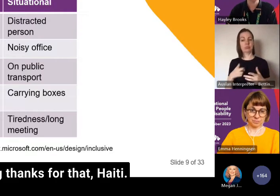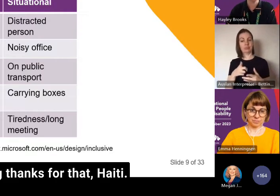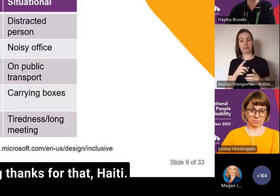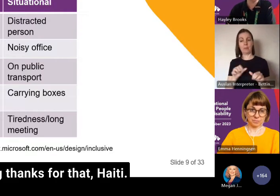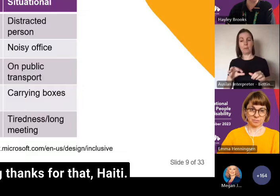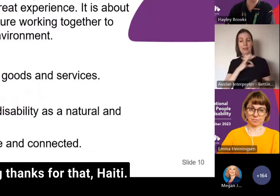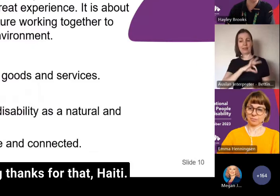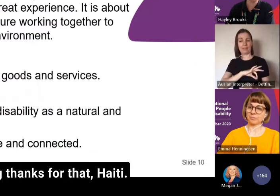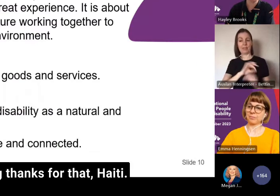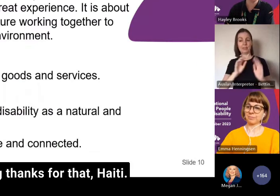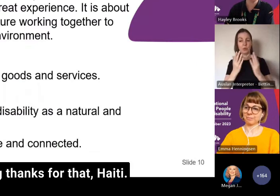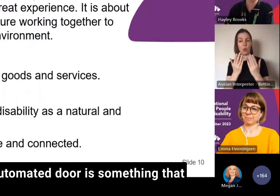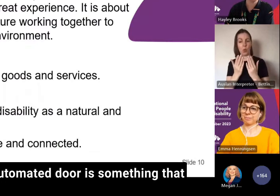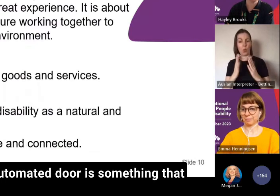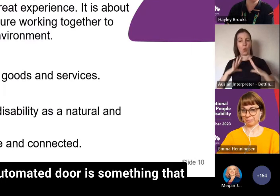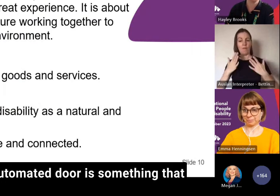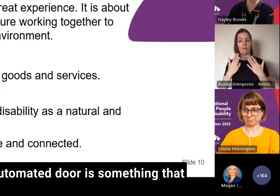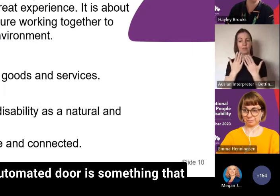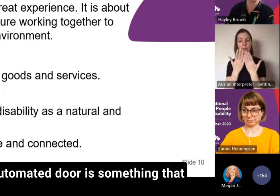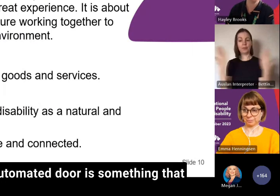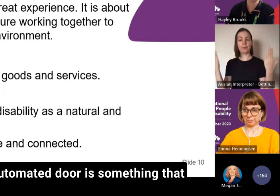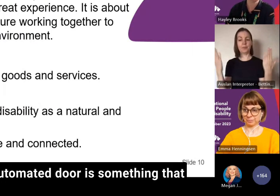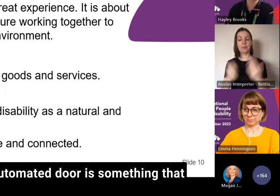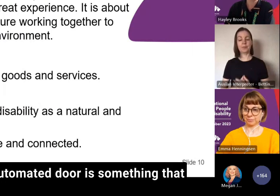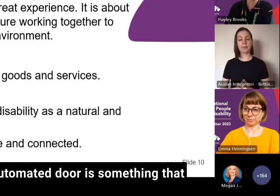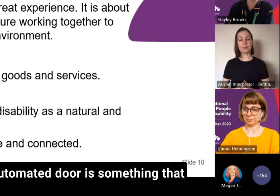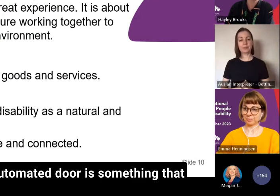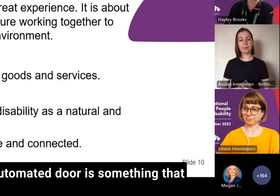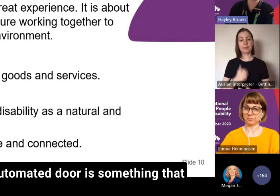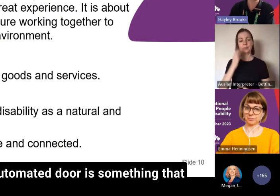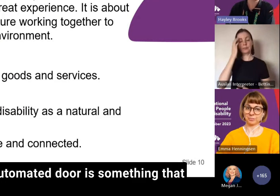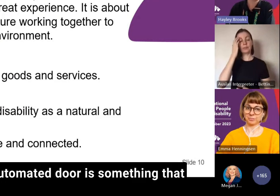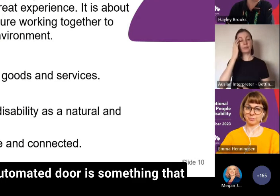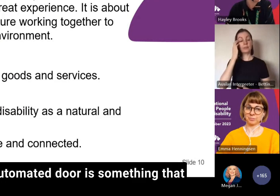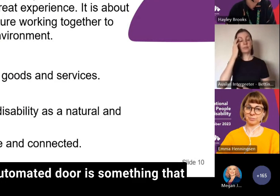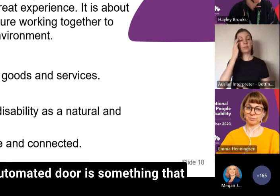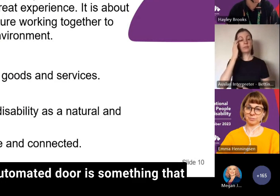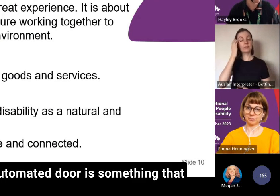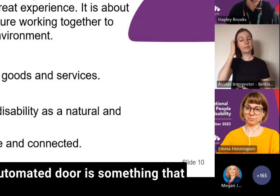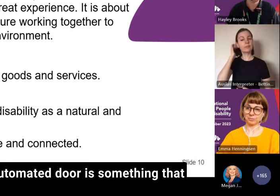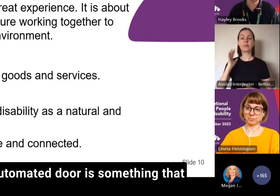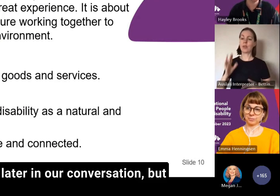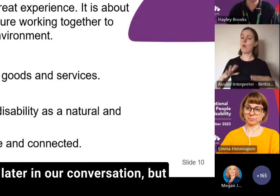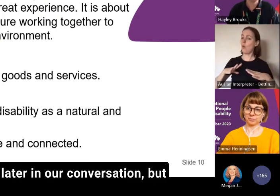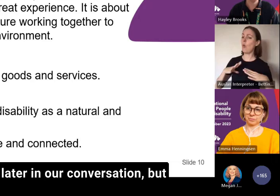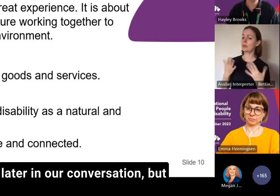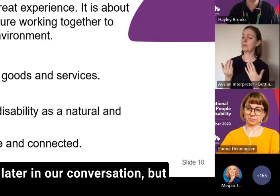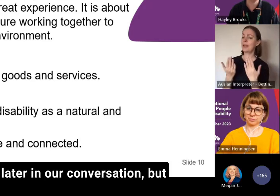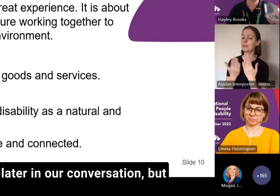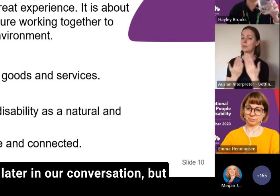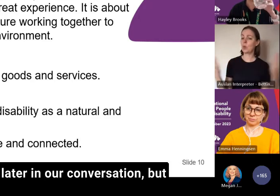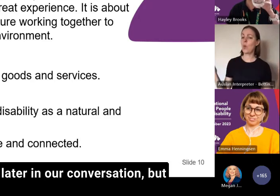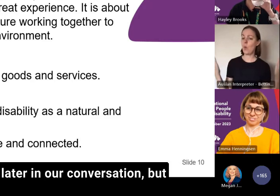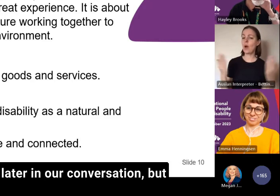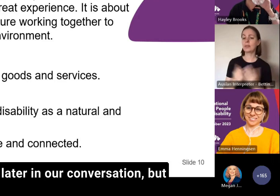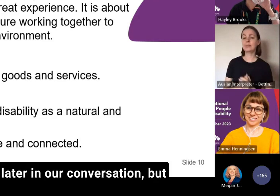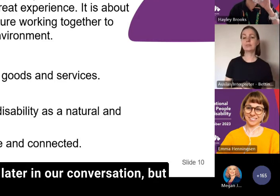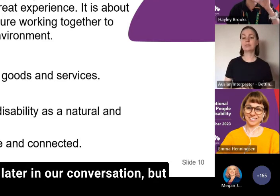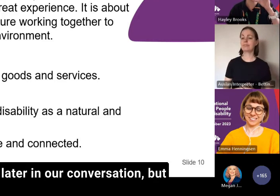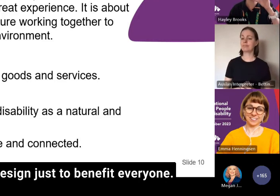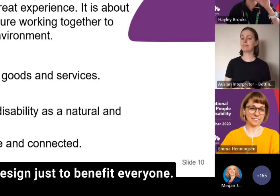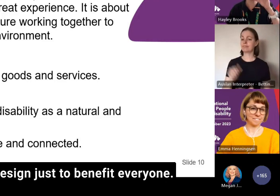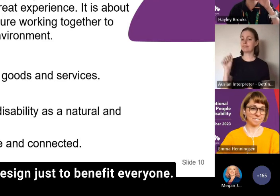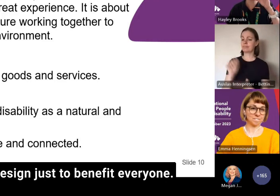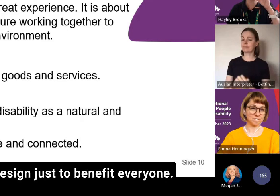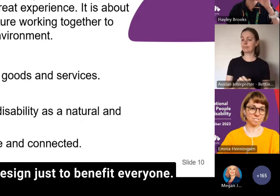Tom speaking. Thanks for that, Hayley. And yeah, I think that automated door is something that might come up a bit later in our conversation,